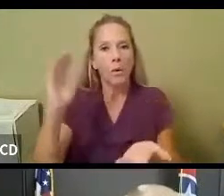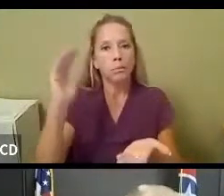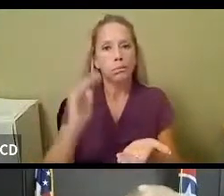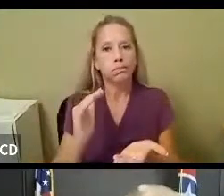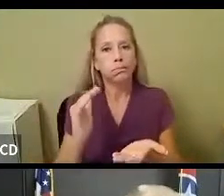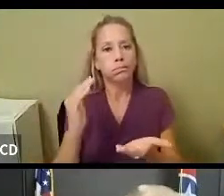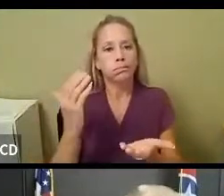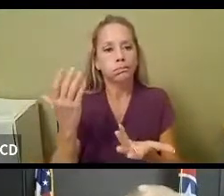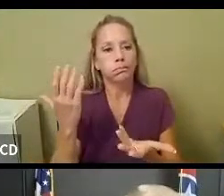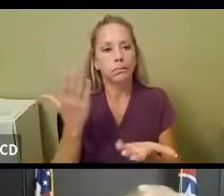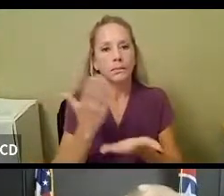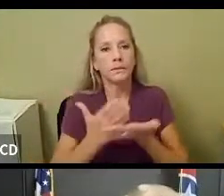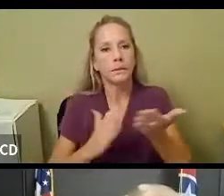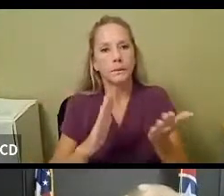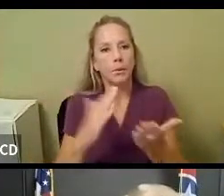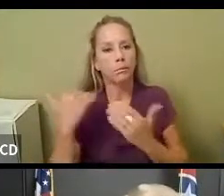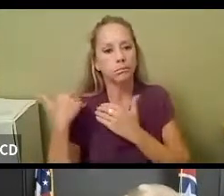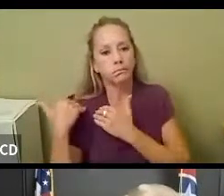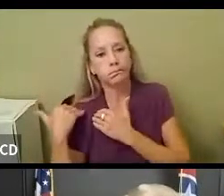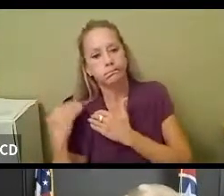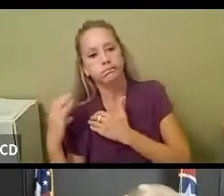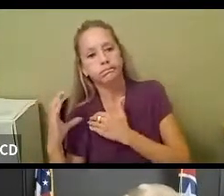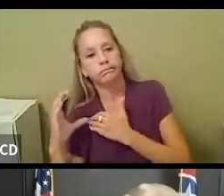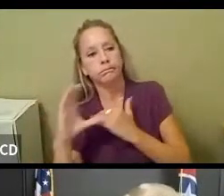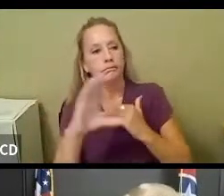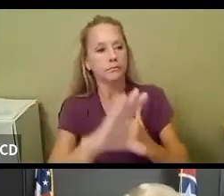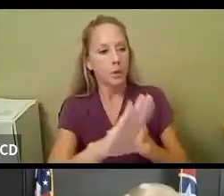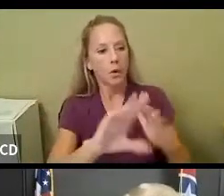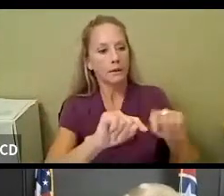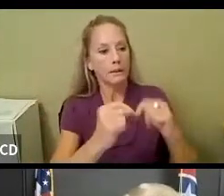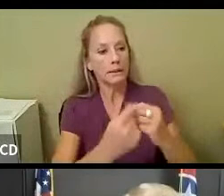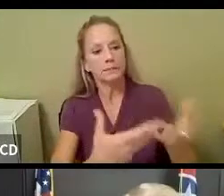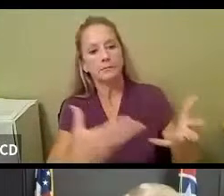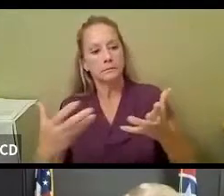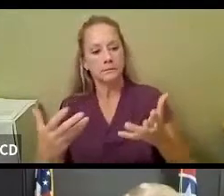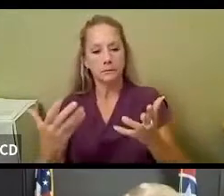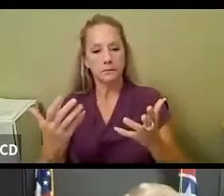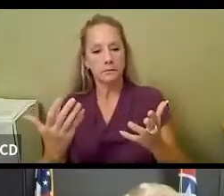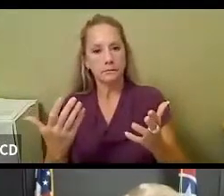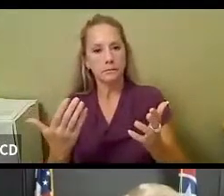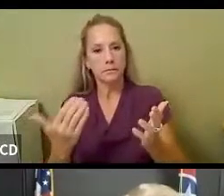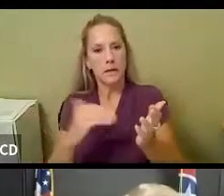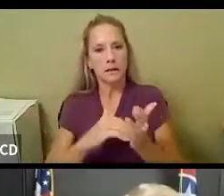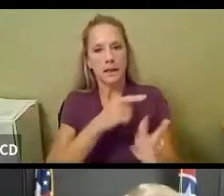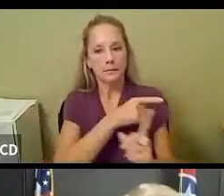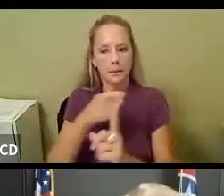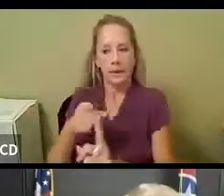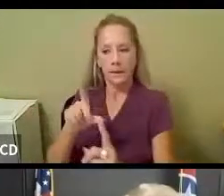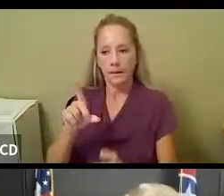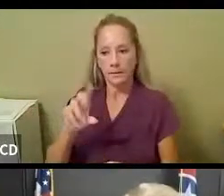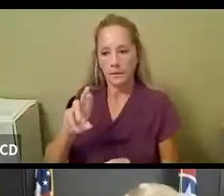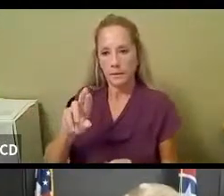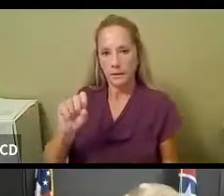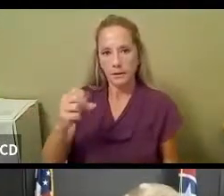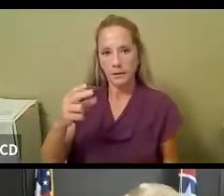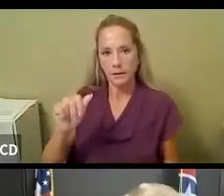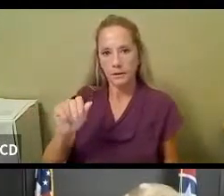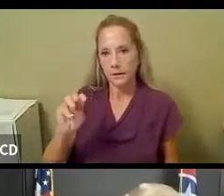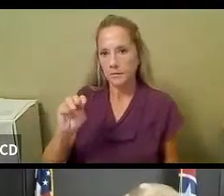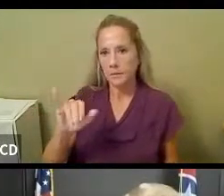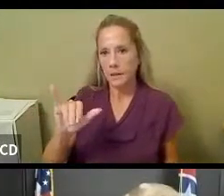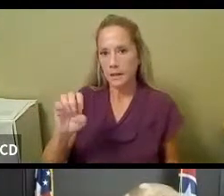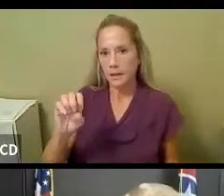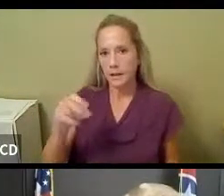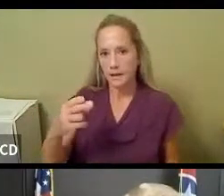the stressors on your team and reinforce what I think Dr. Shamia is trying to call